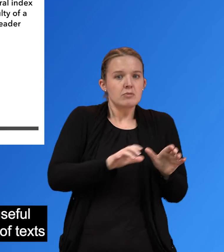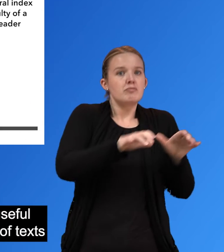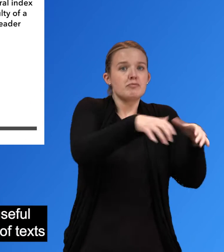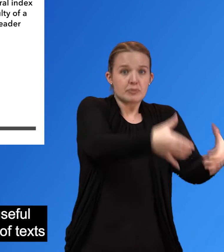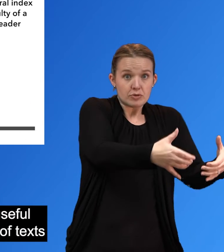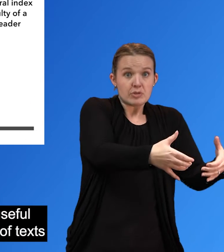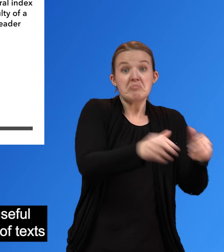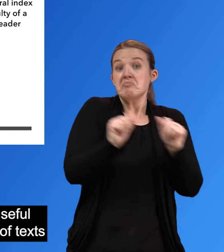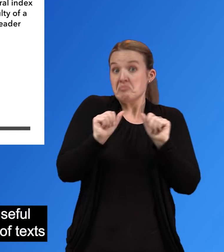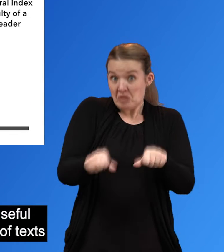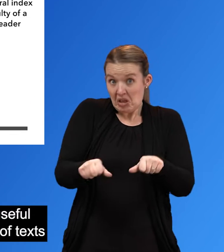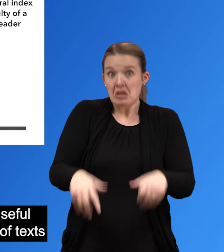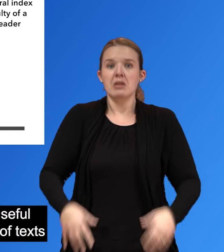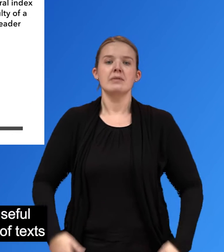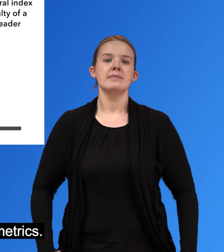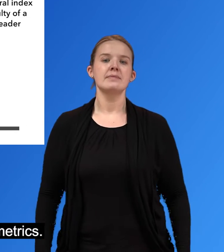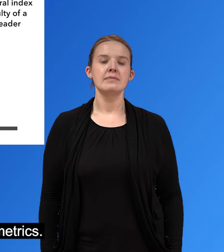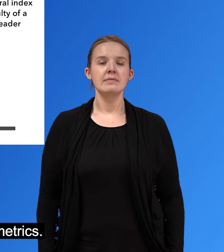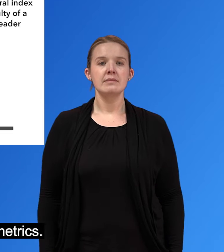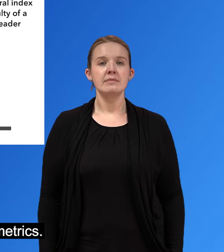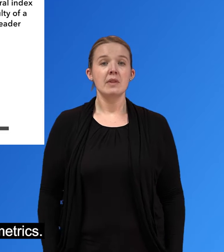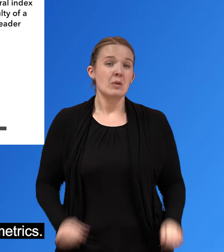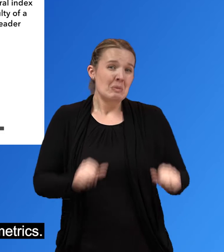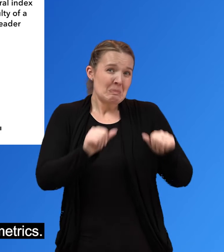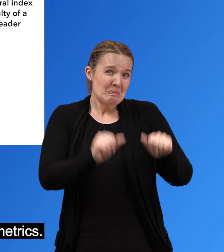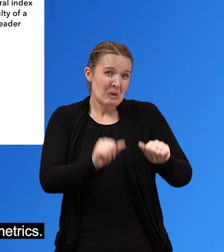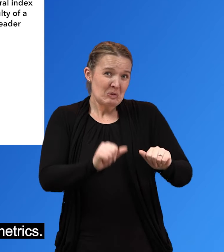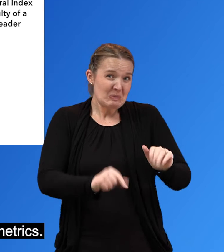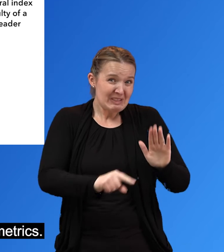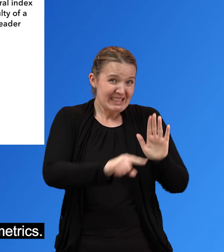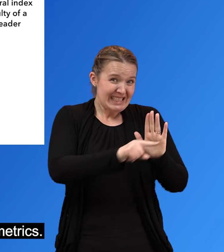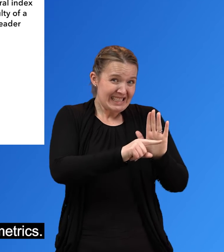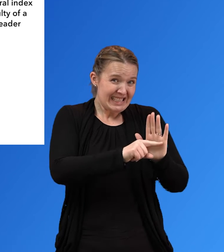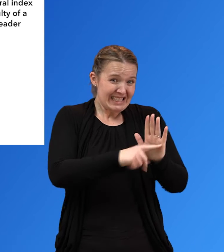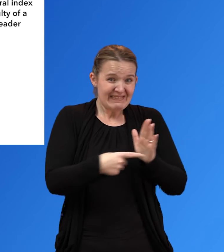Readability is most useful in sorting large groups of text based on the chosen metrics.